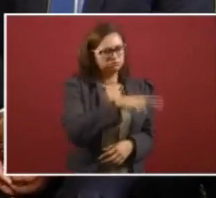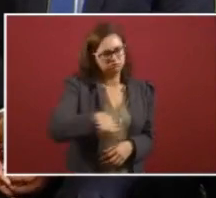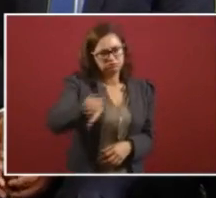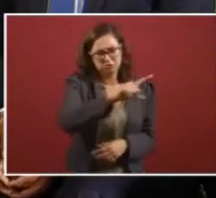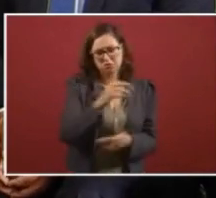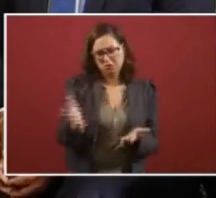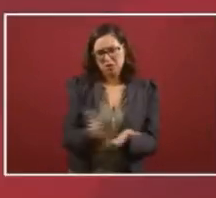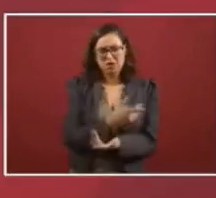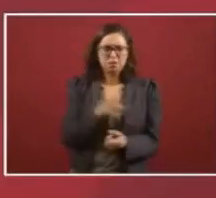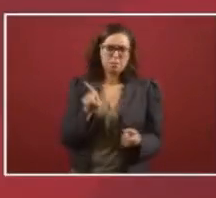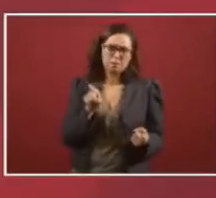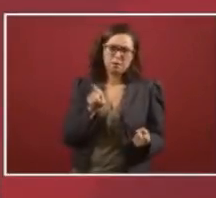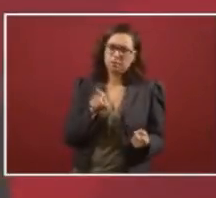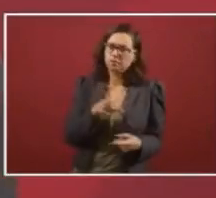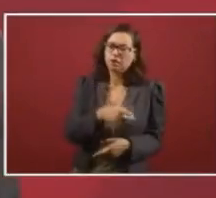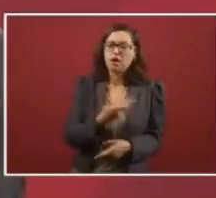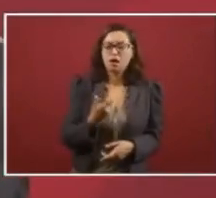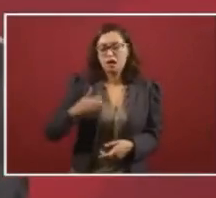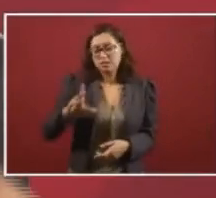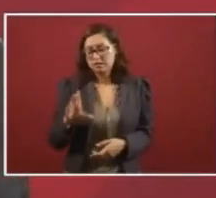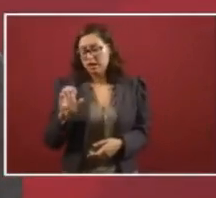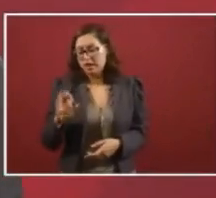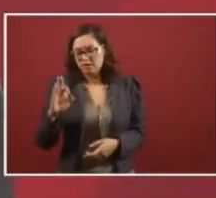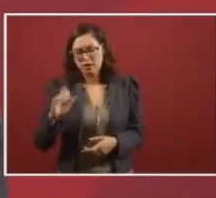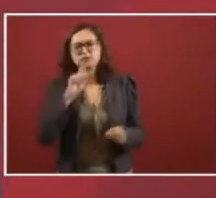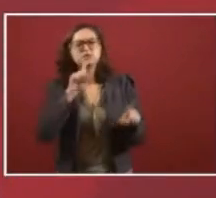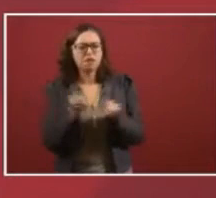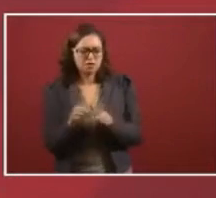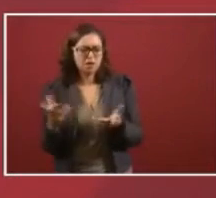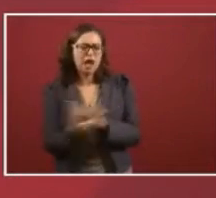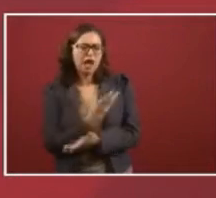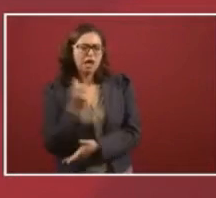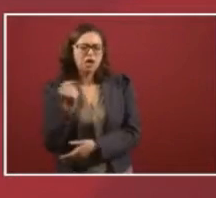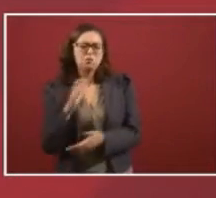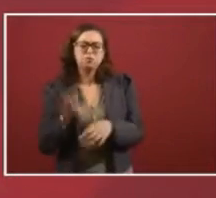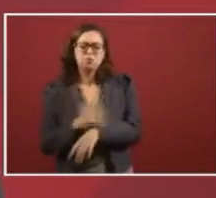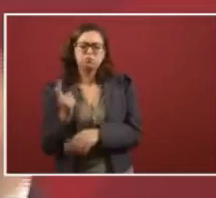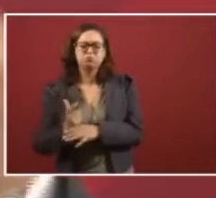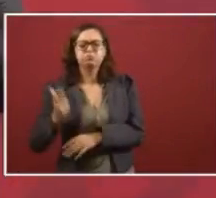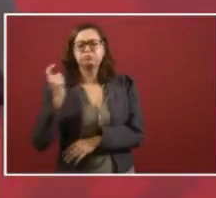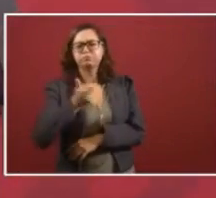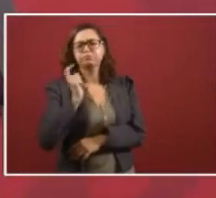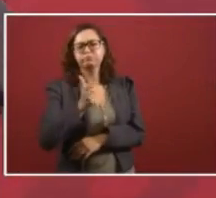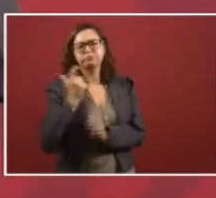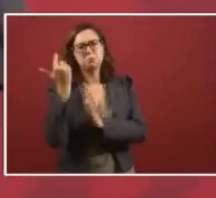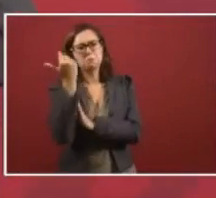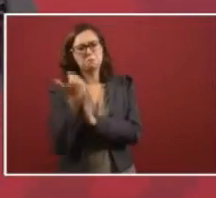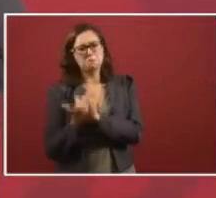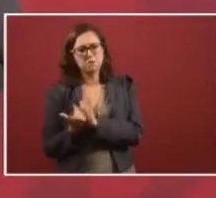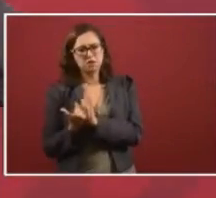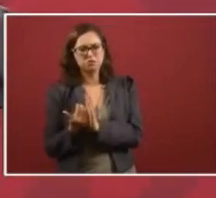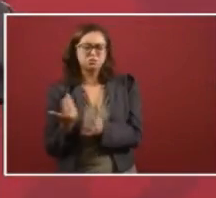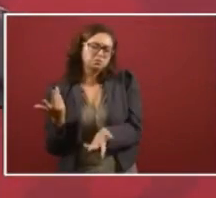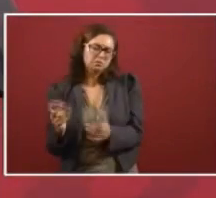So the ducts owners also win, because we need that